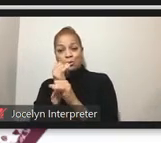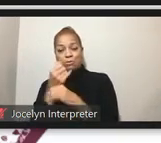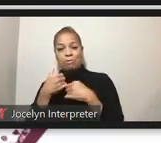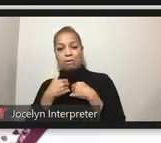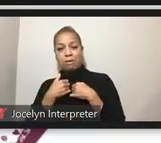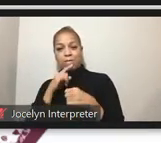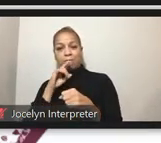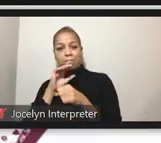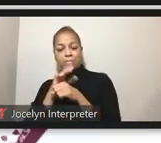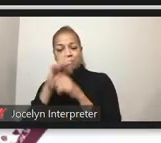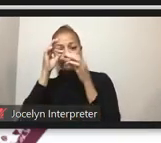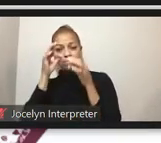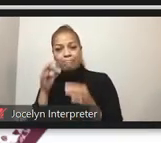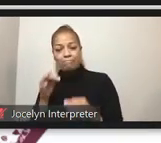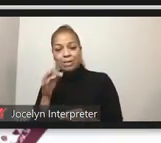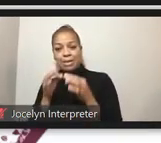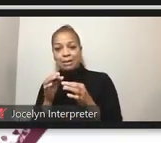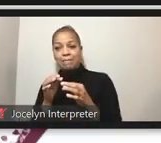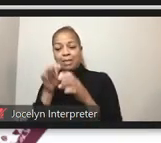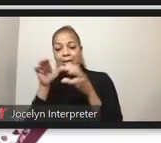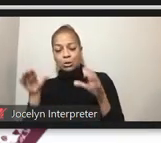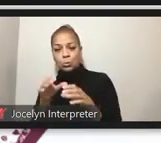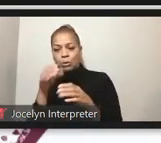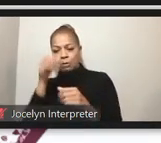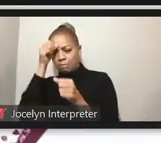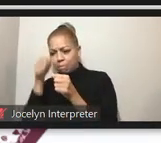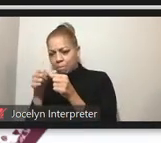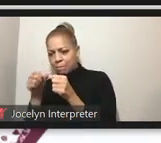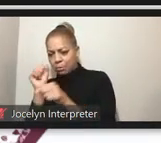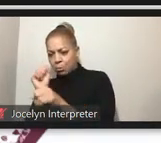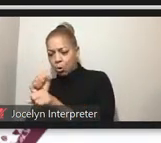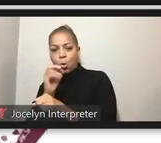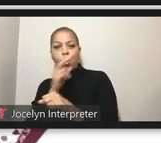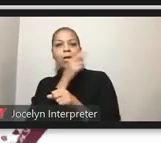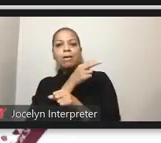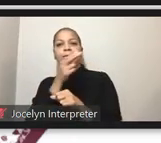to decide if they are doing memory work or history work.